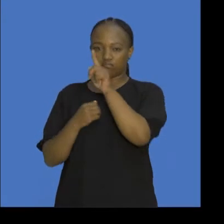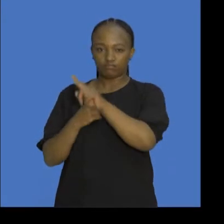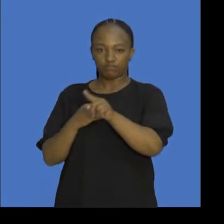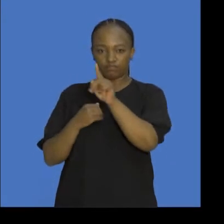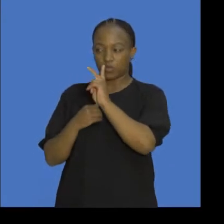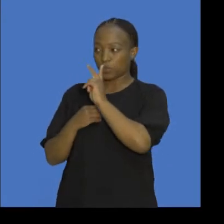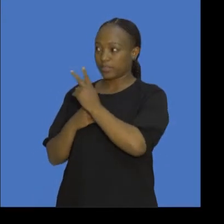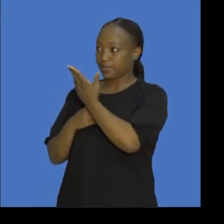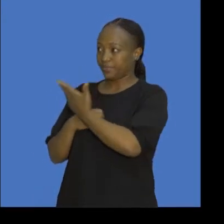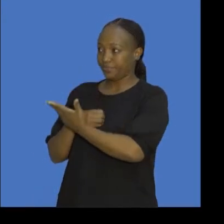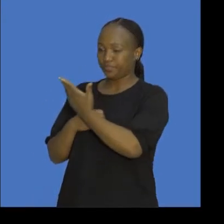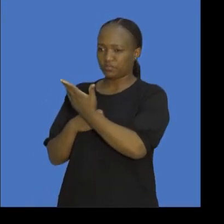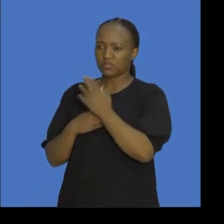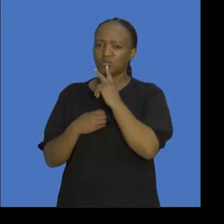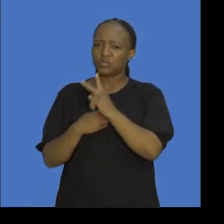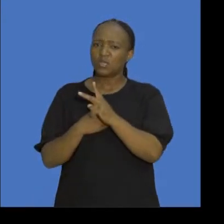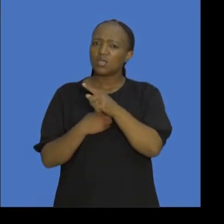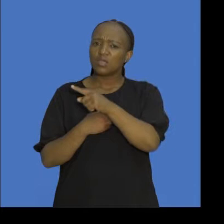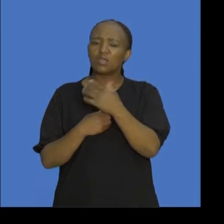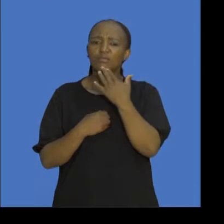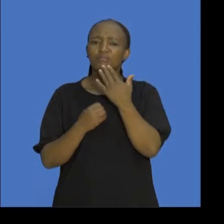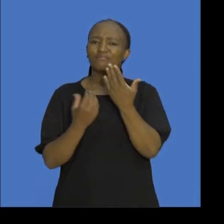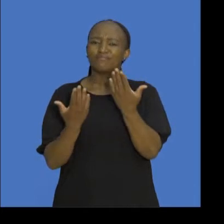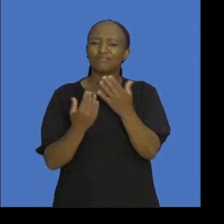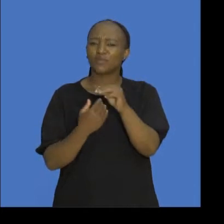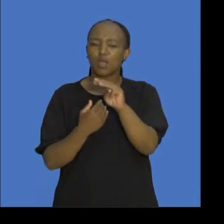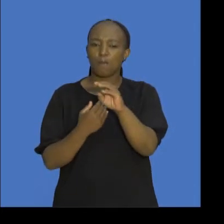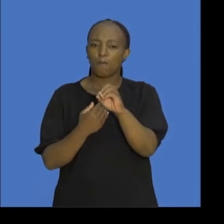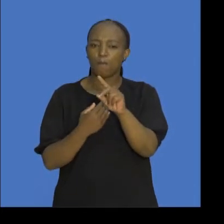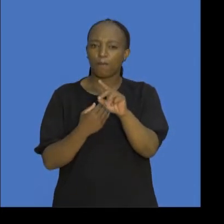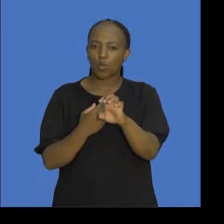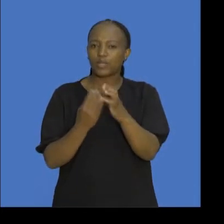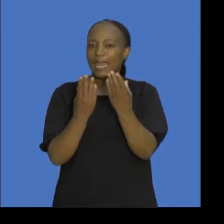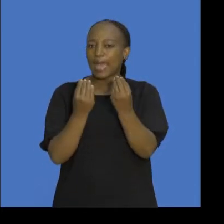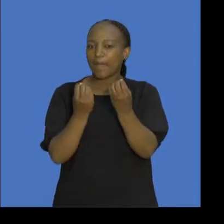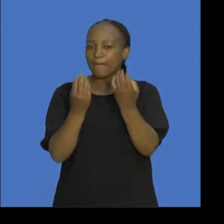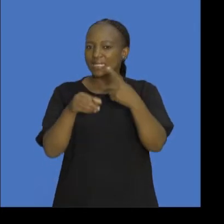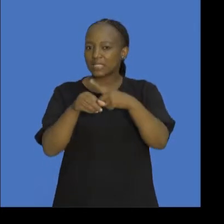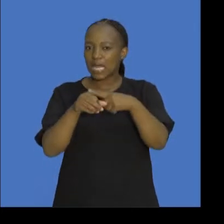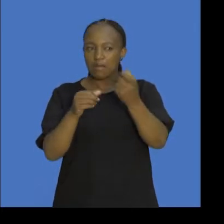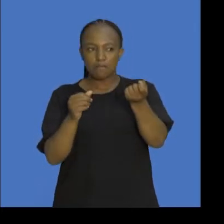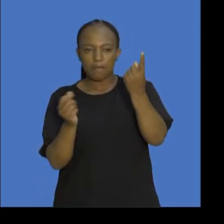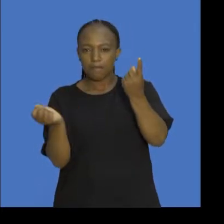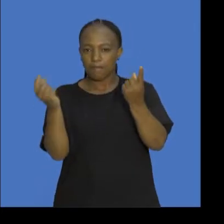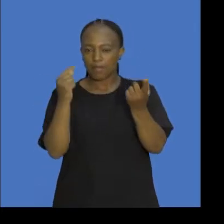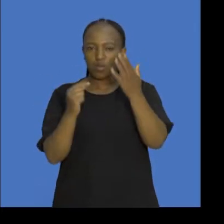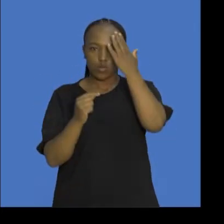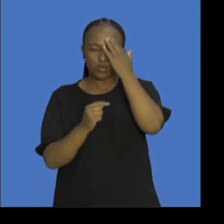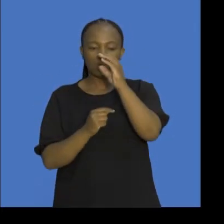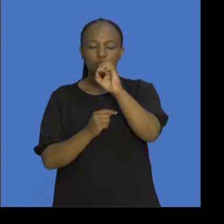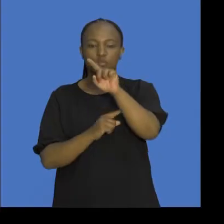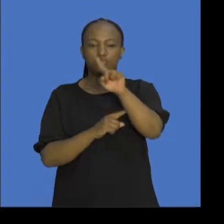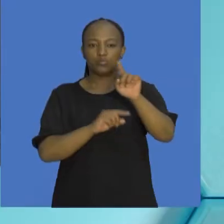Now, here. Can we tell what is the mode here? What we know is that